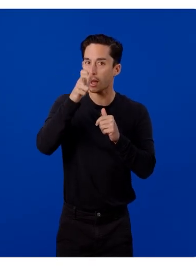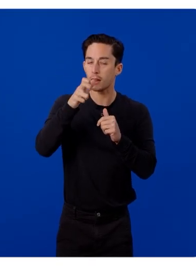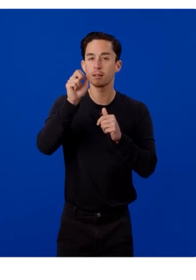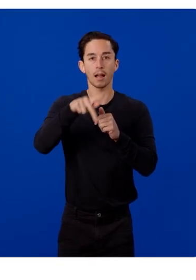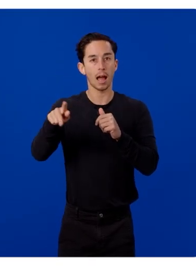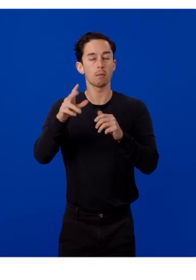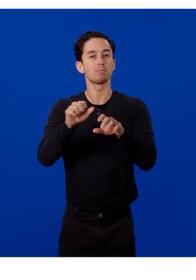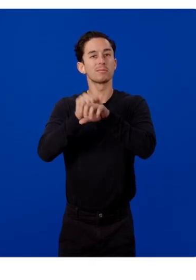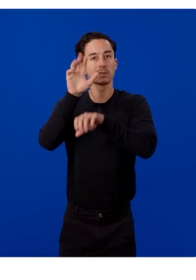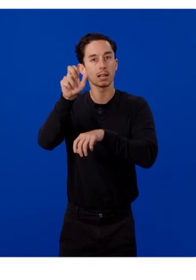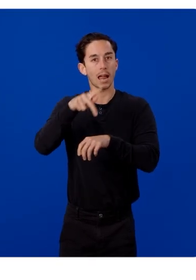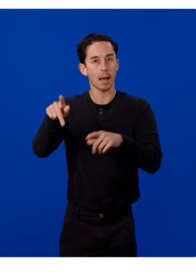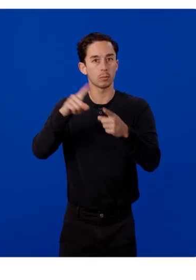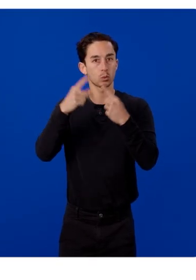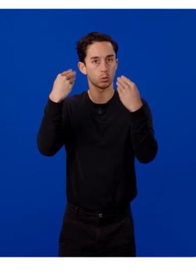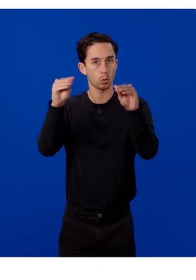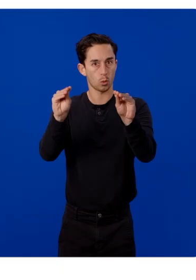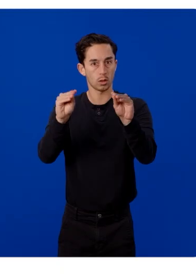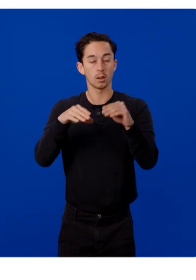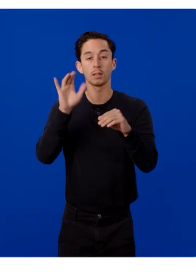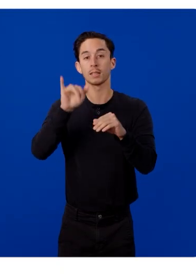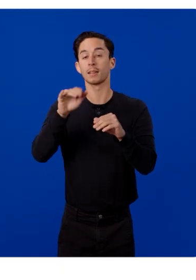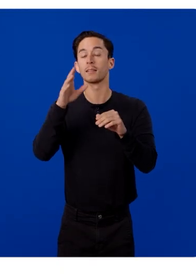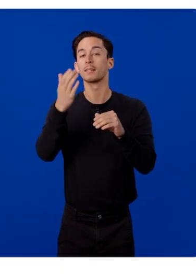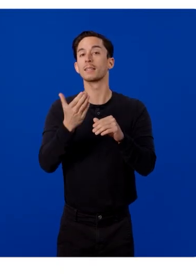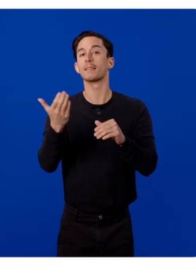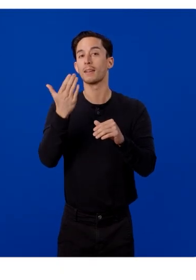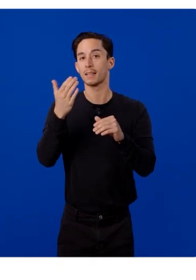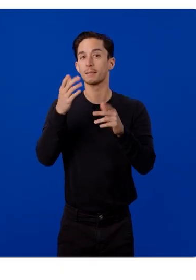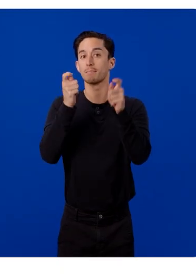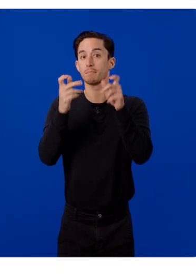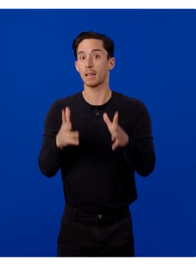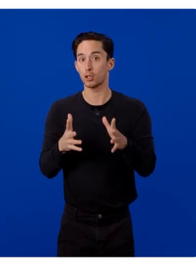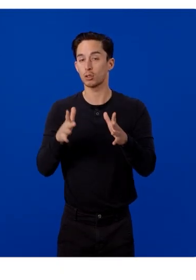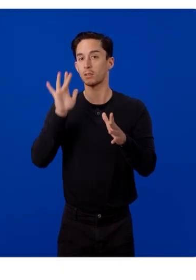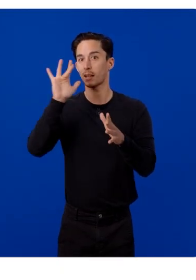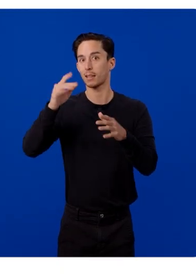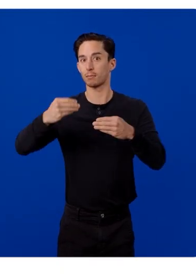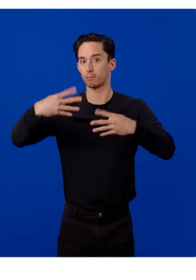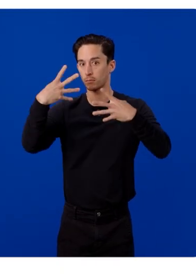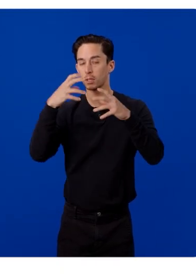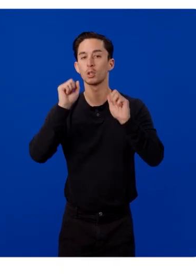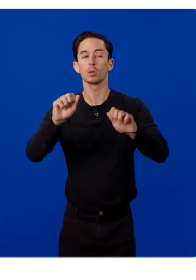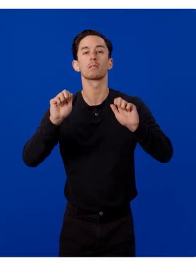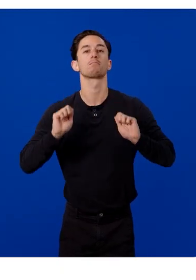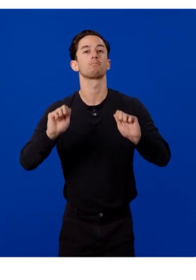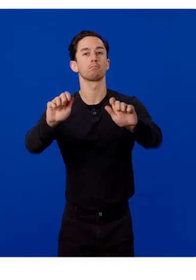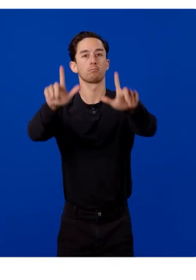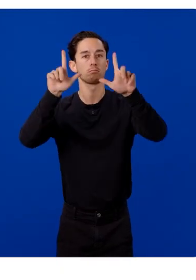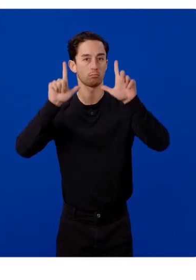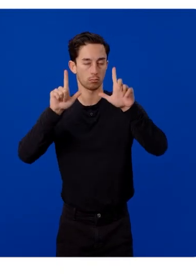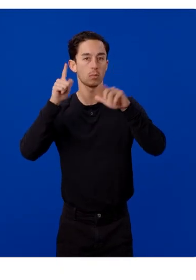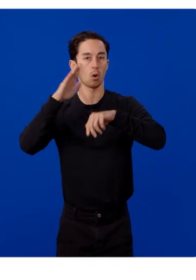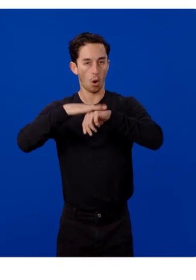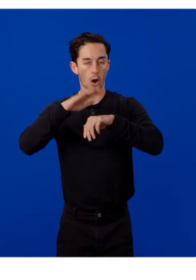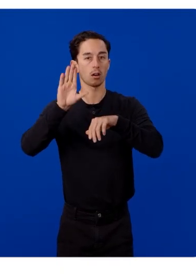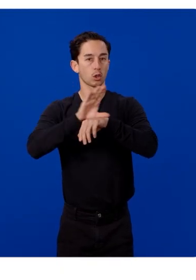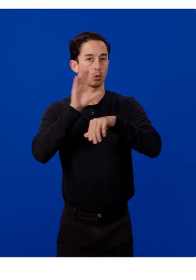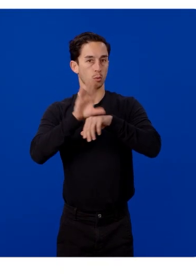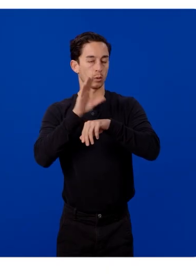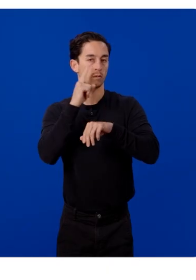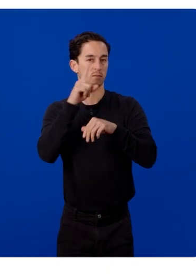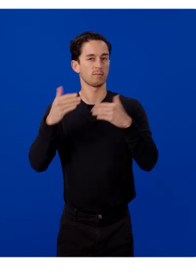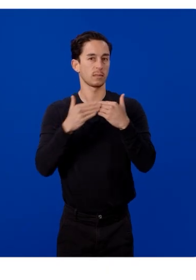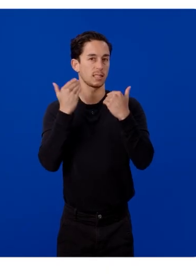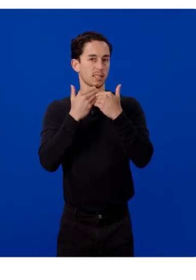store. In the Device Manager tab of MQDH, you can also cast your device's screen to your computer for easy